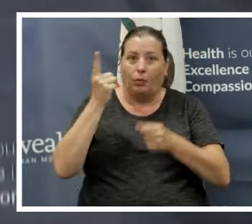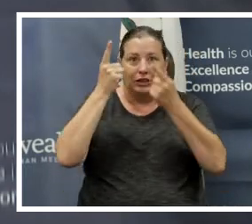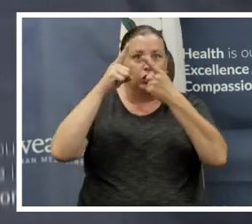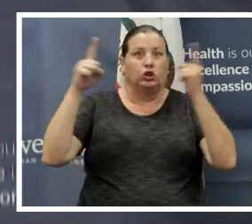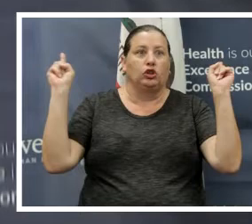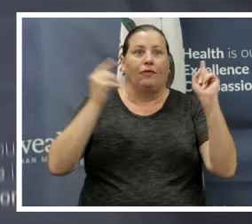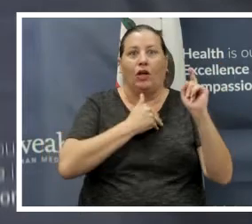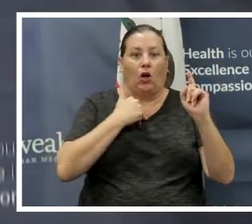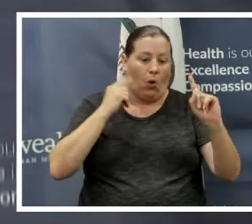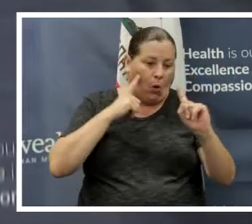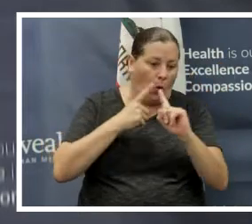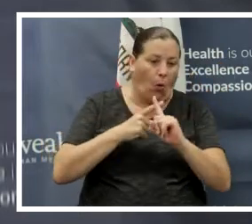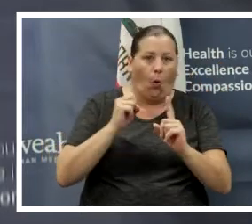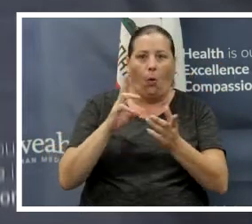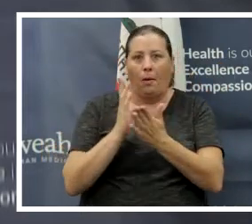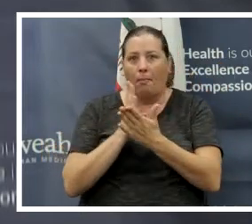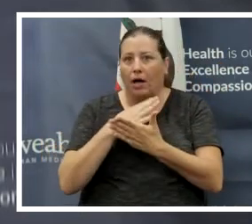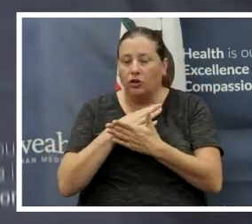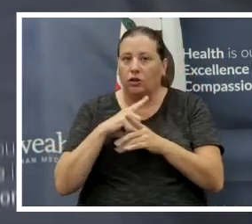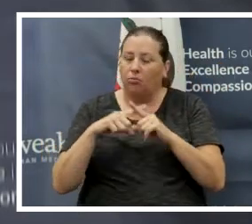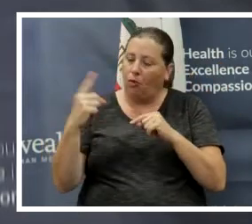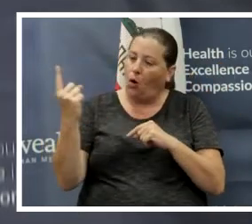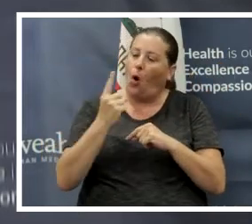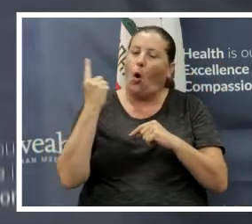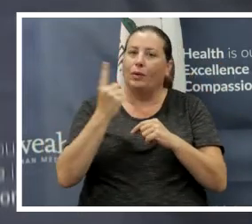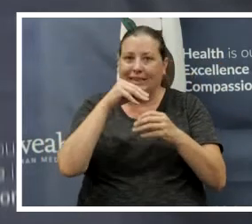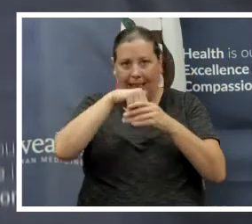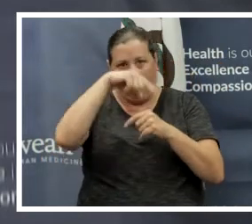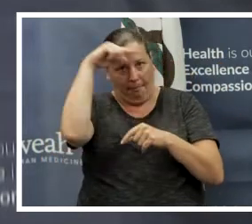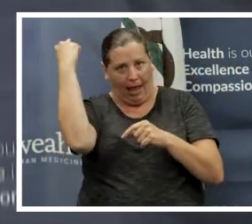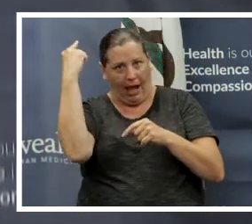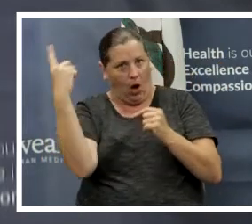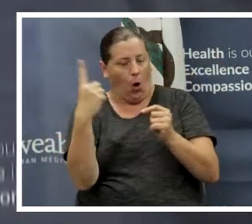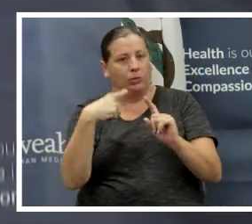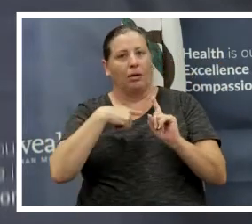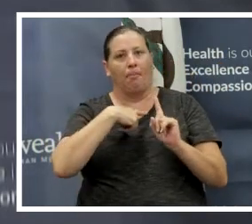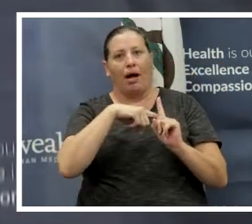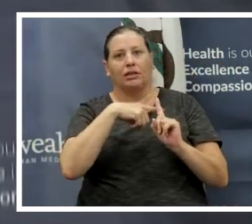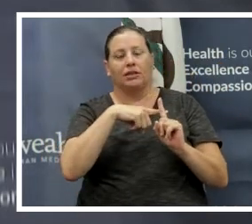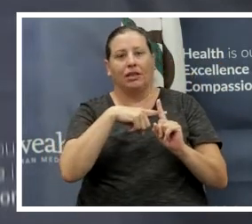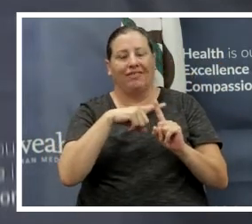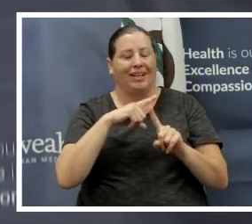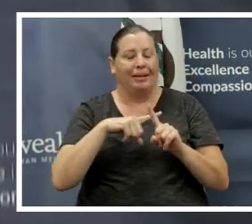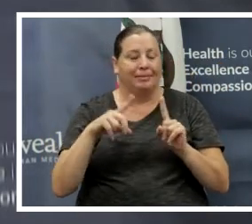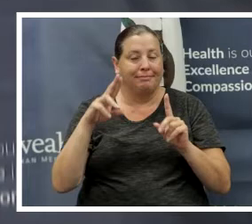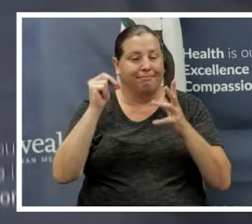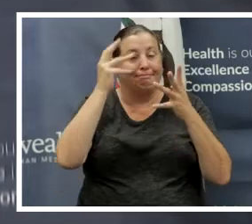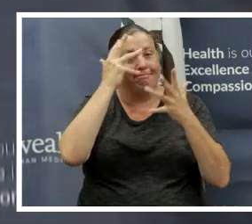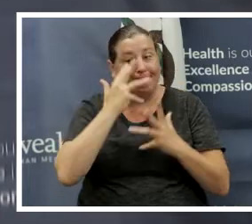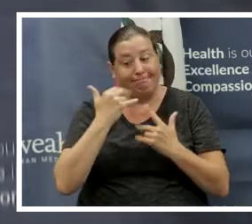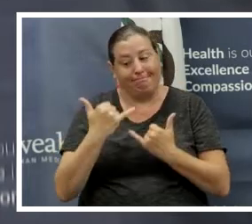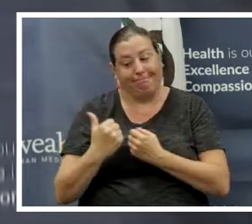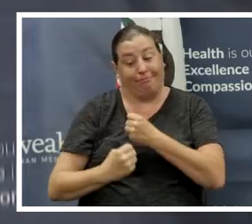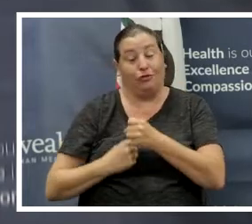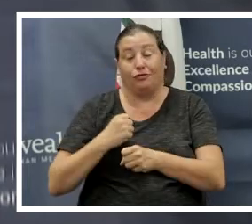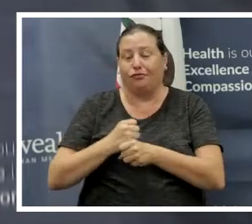our budget, but it's always been ending in the black, and that certainly was not the case this last